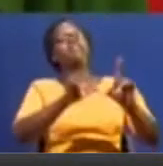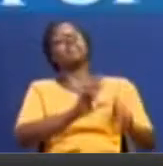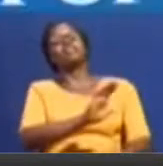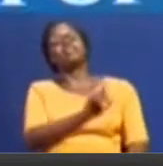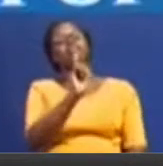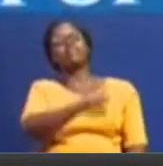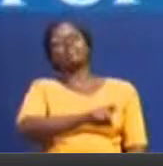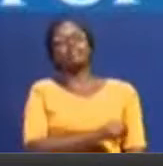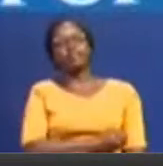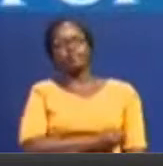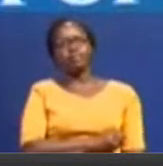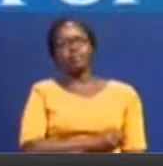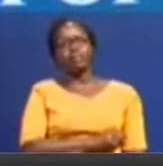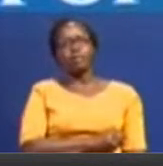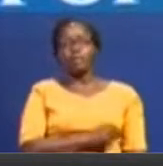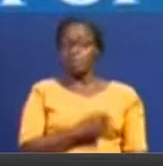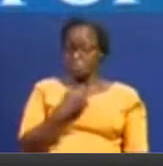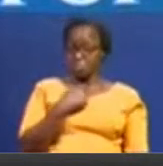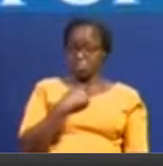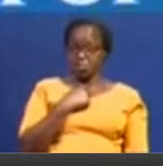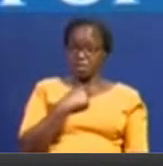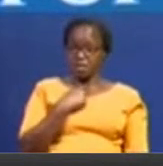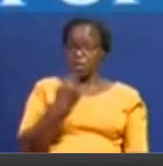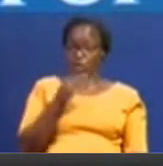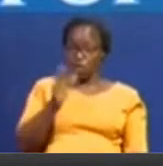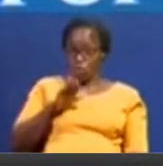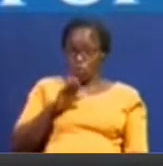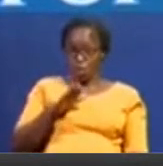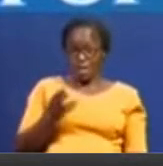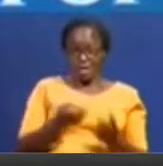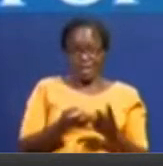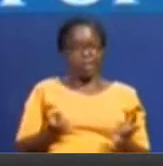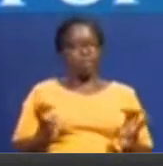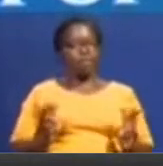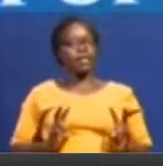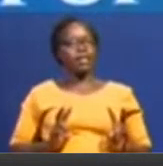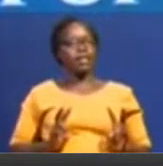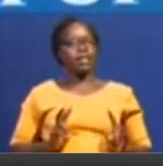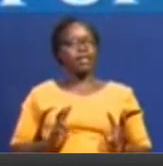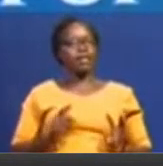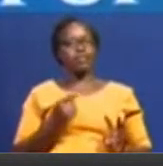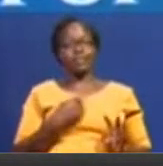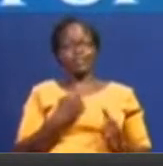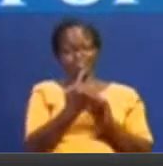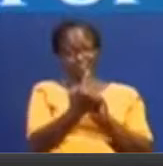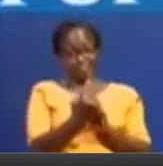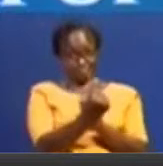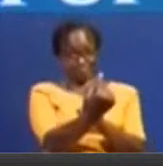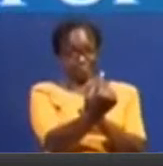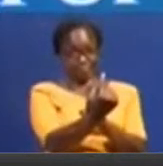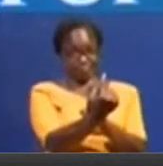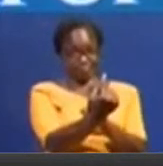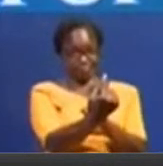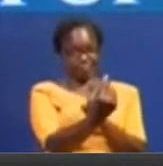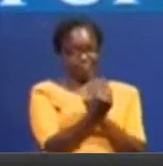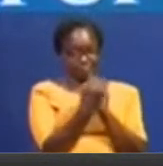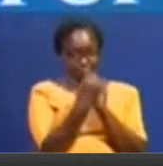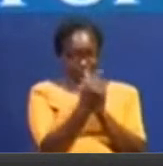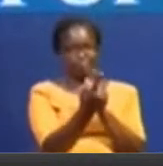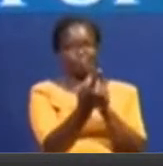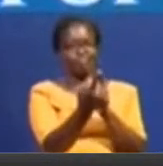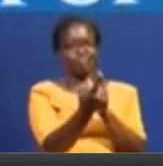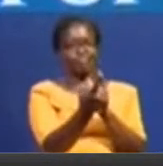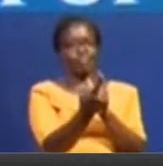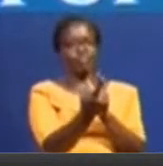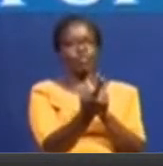certificates. And I had to be able, being the only woman in that panel, I was told, it is your work to deal with this person, and I had